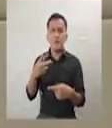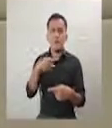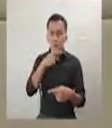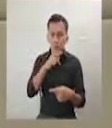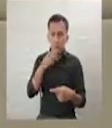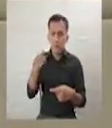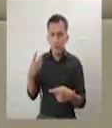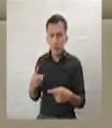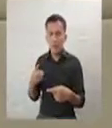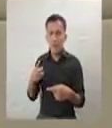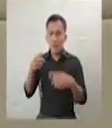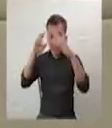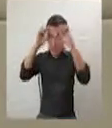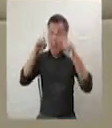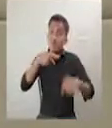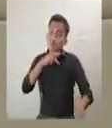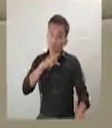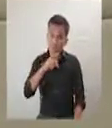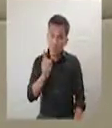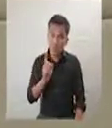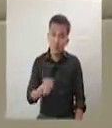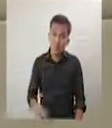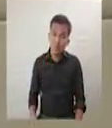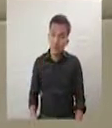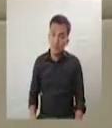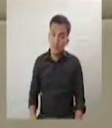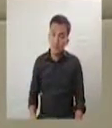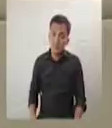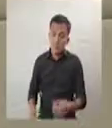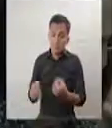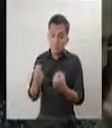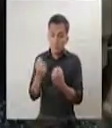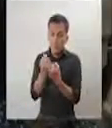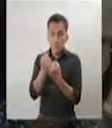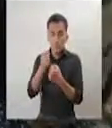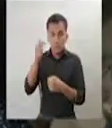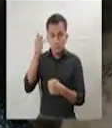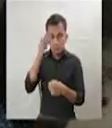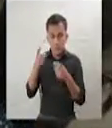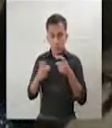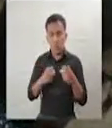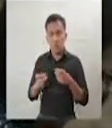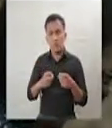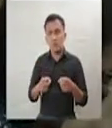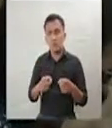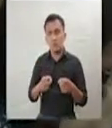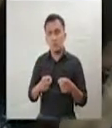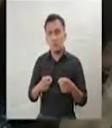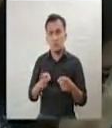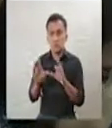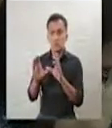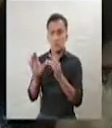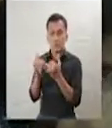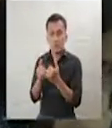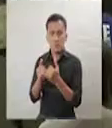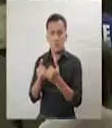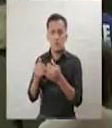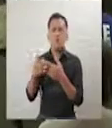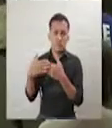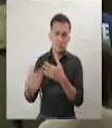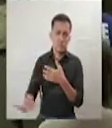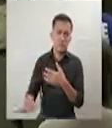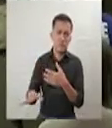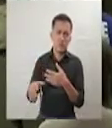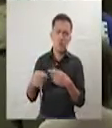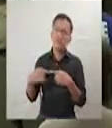half the pork, is presidential pork. The support for government-operated corporations is